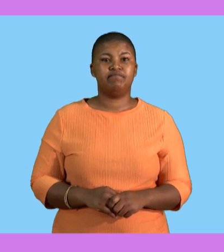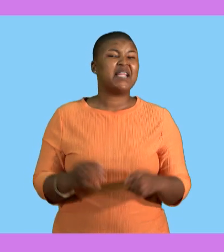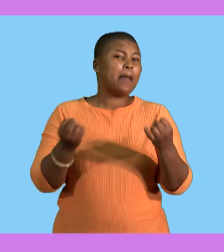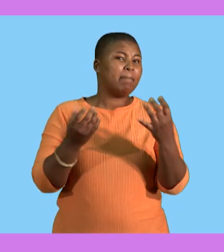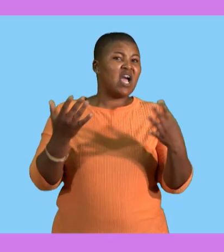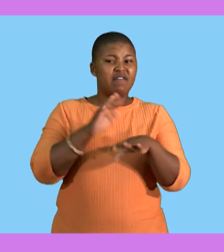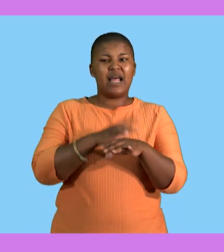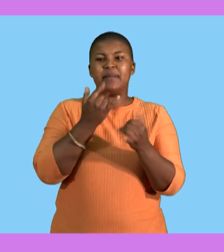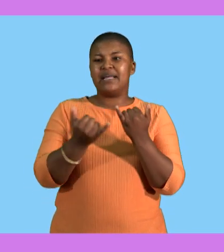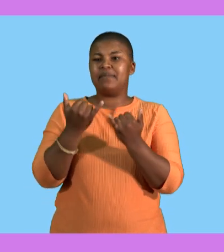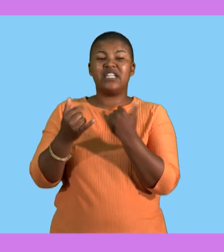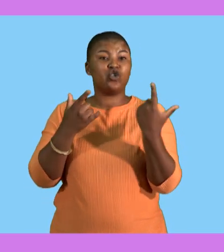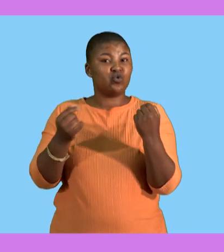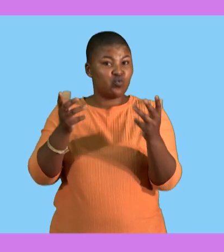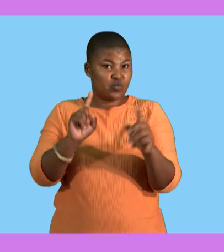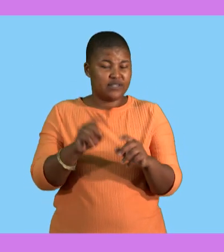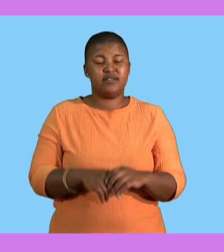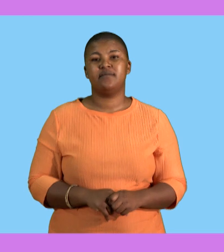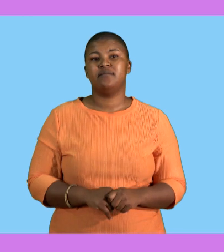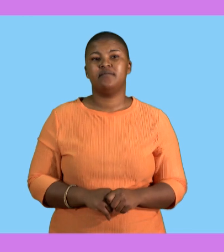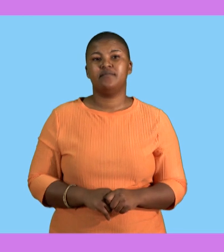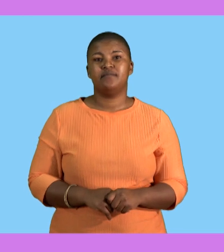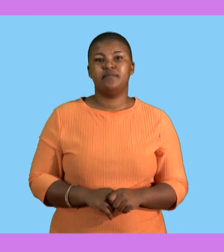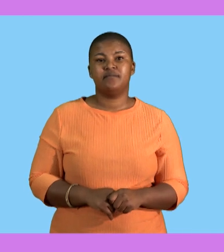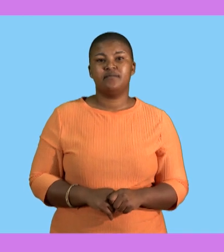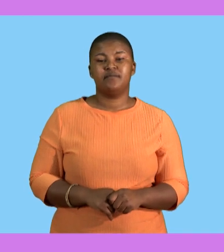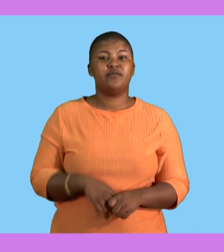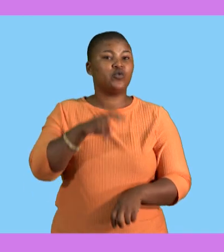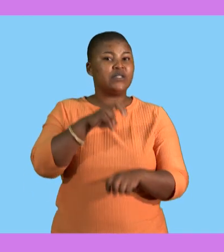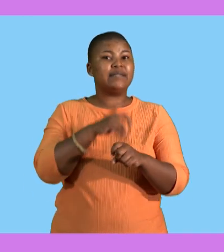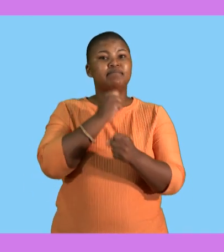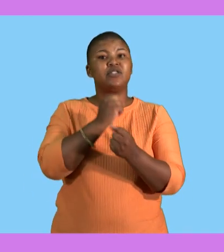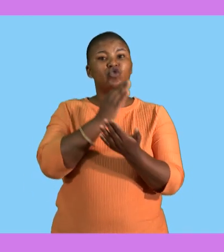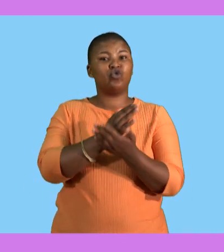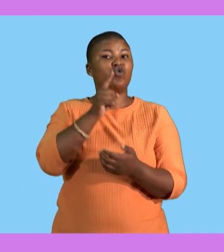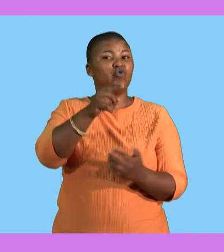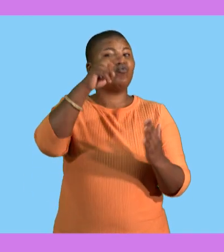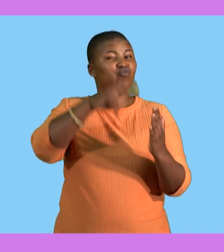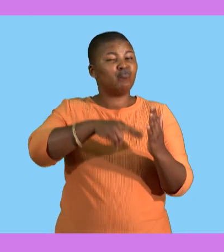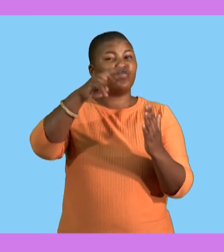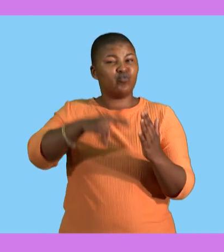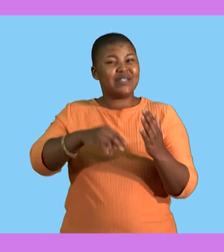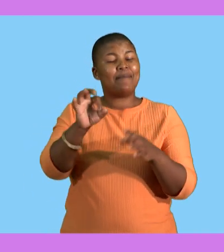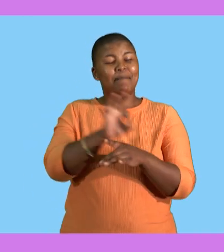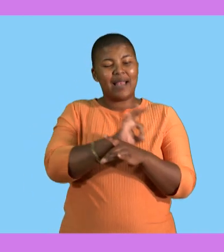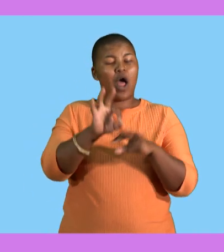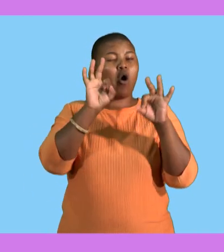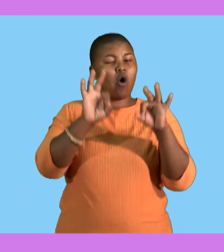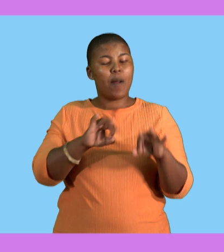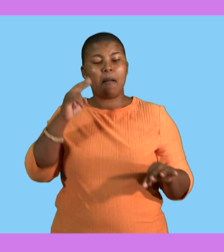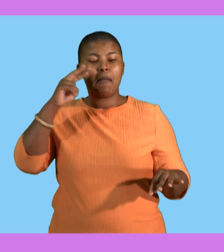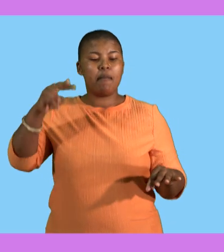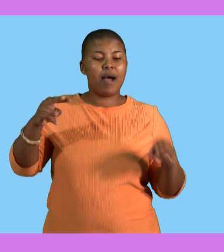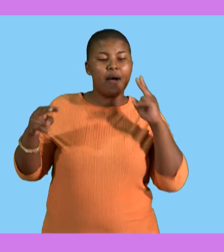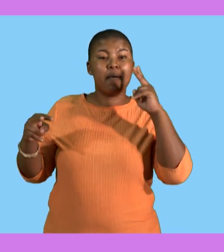The common errors that we tend to make. Number 1, ensure that you are reading the plan from the correct